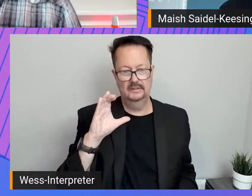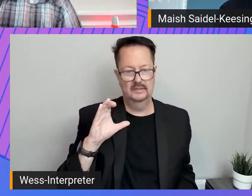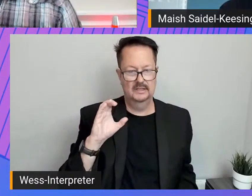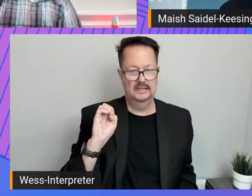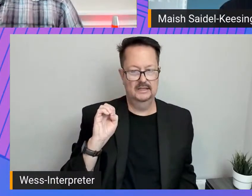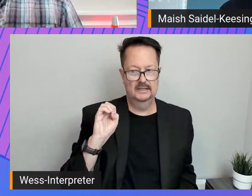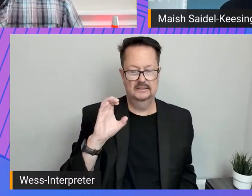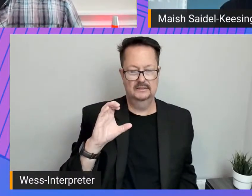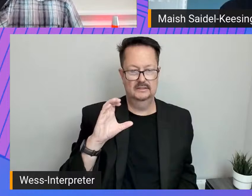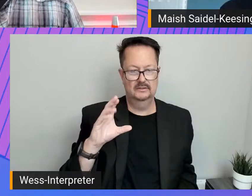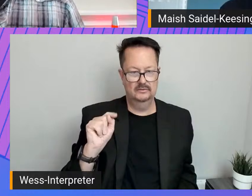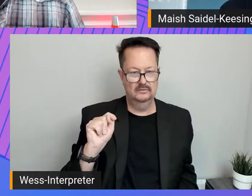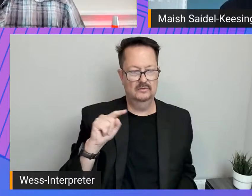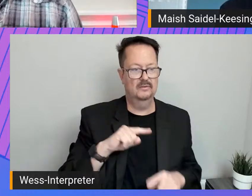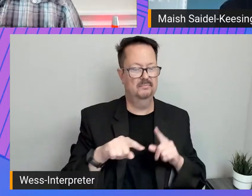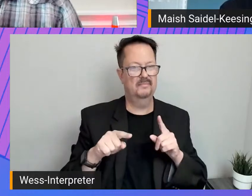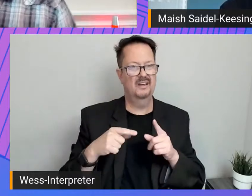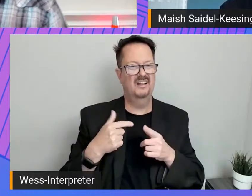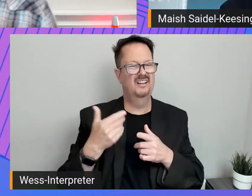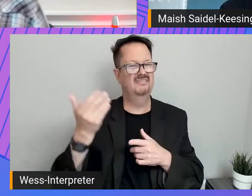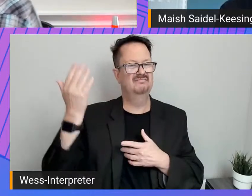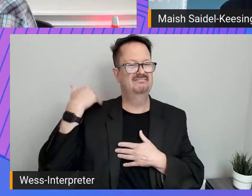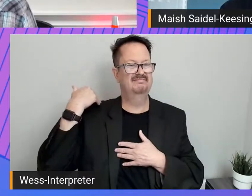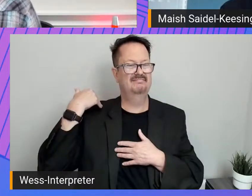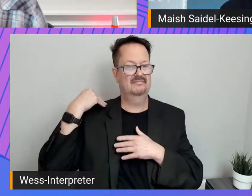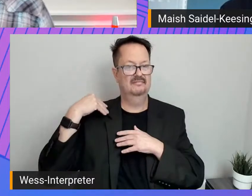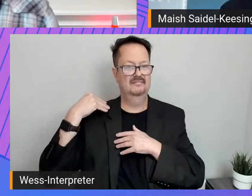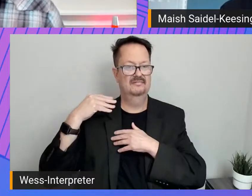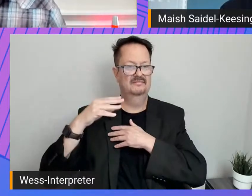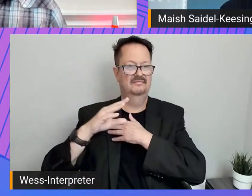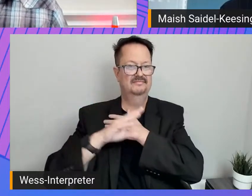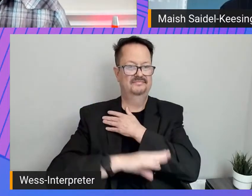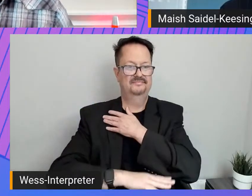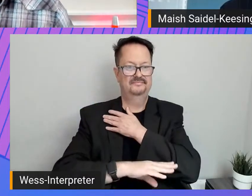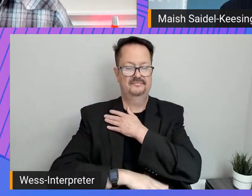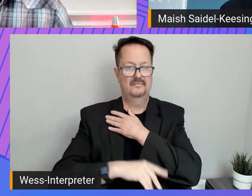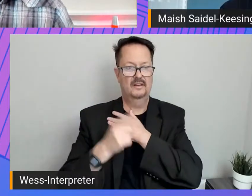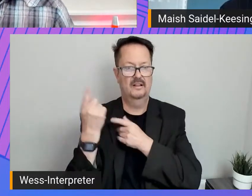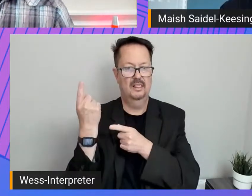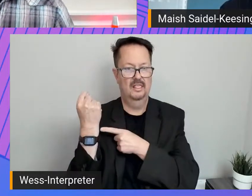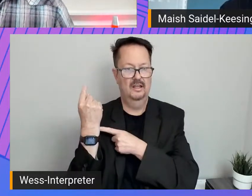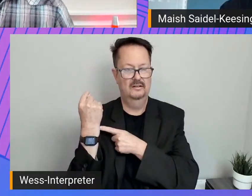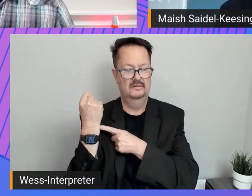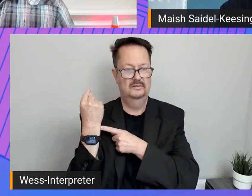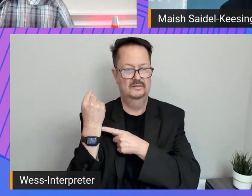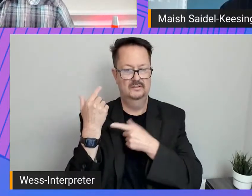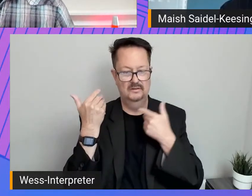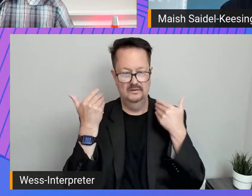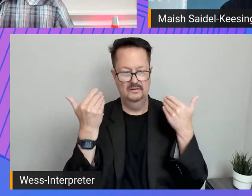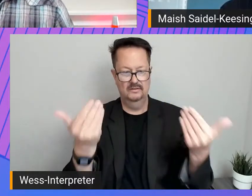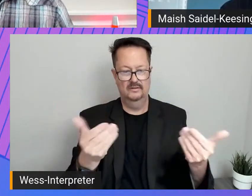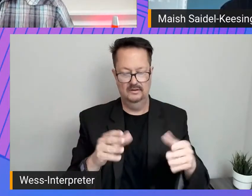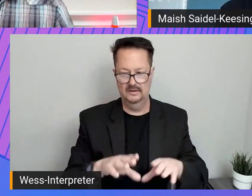year we moved away from that and went all in with OpenSearch. It just provided